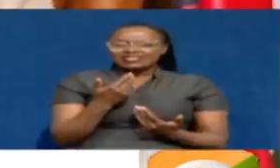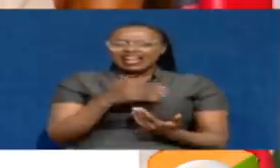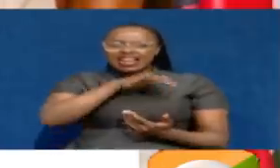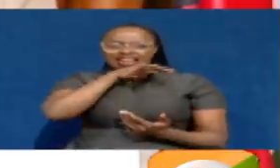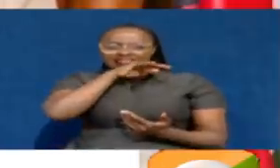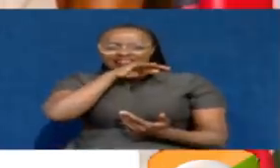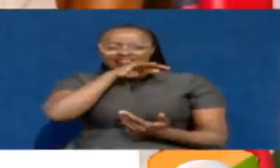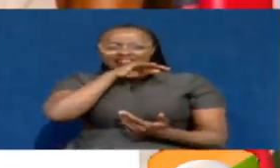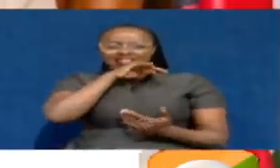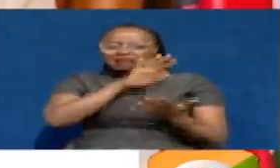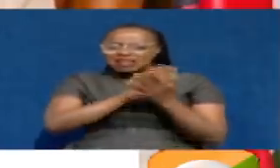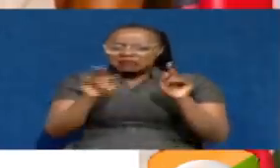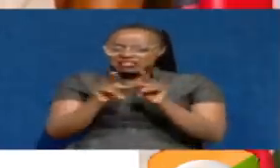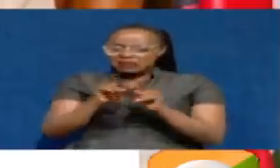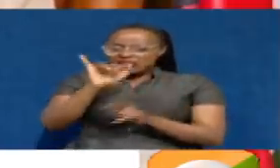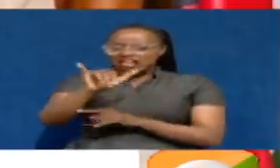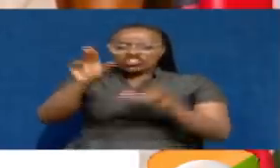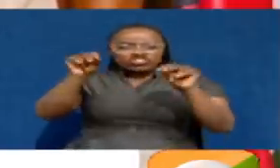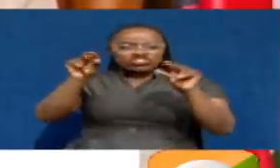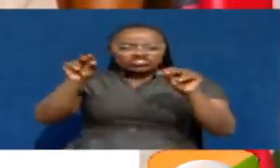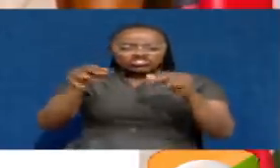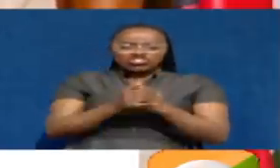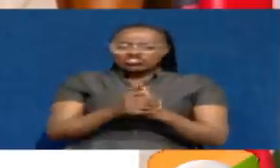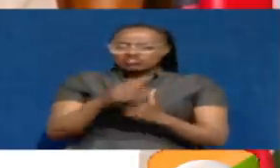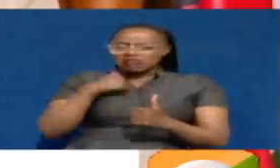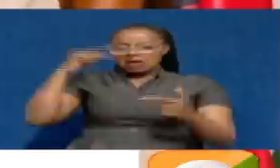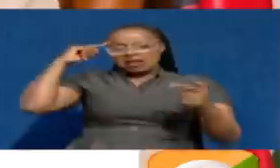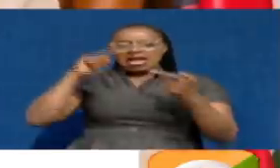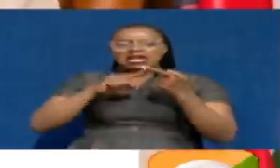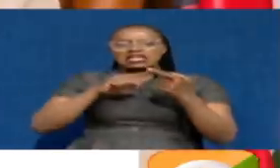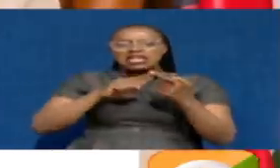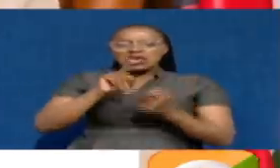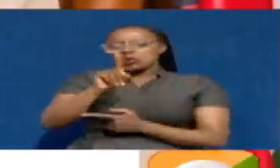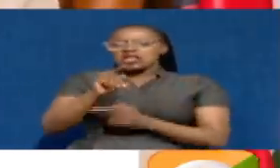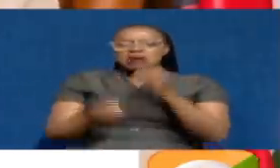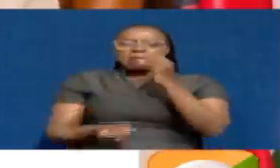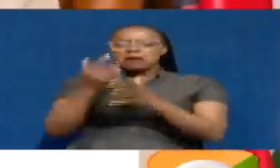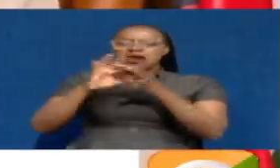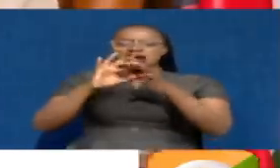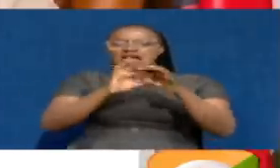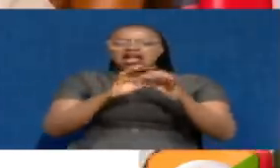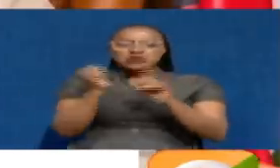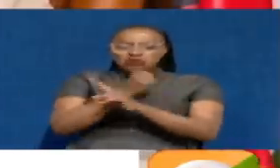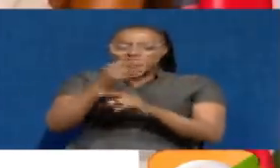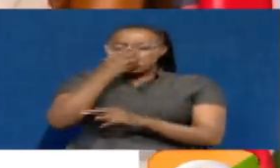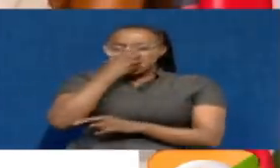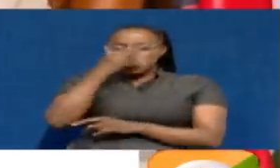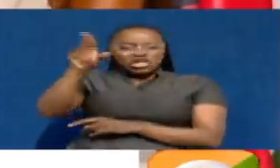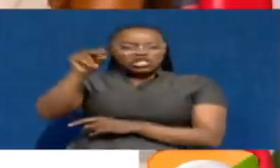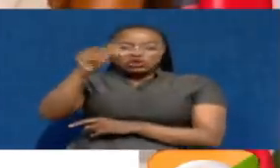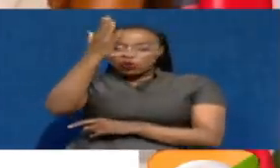Raila Odinga will never be a thing like that. And that is, you are performing a large answer to fight William Ruto. Why?